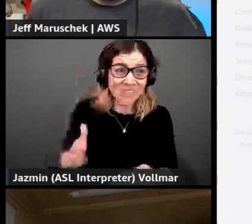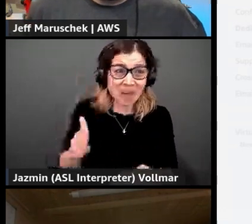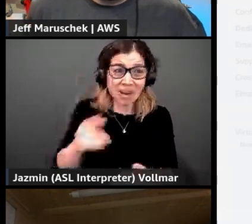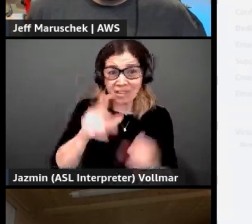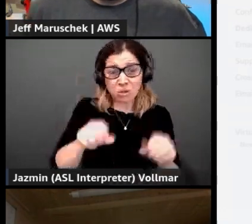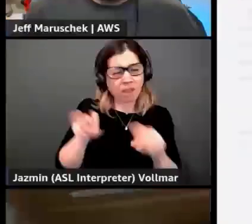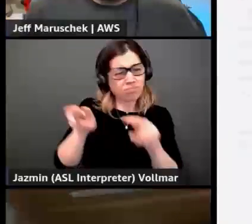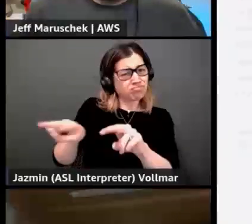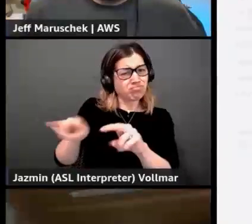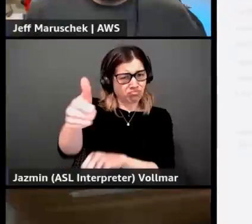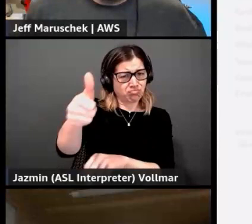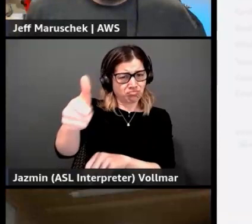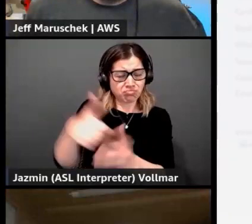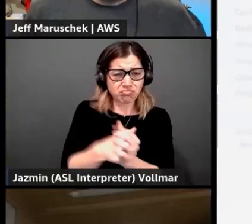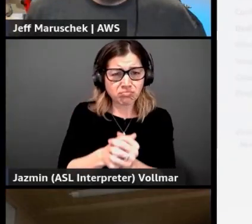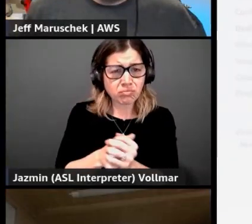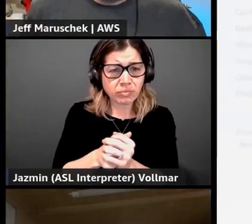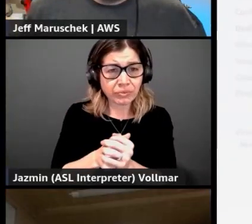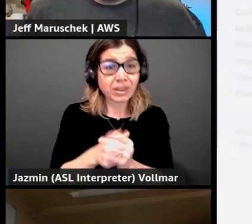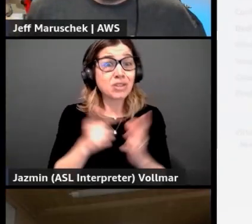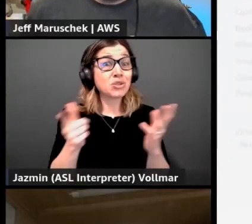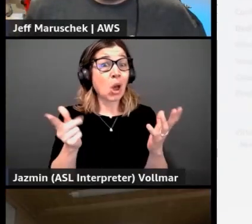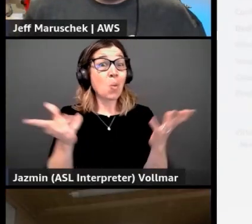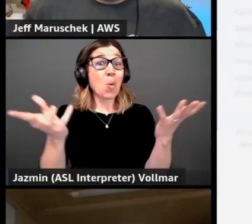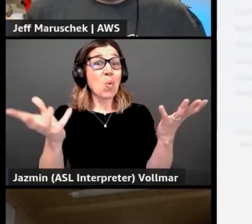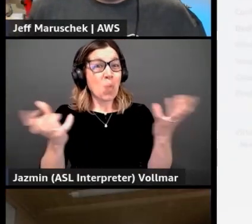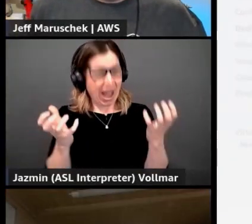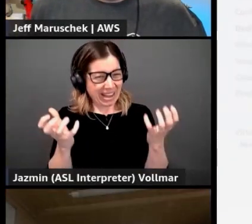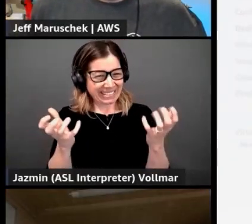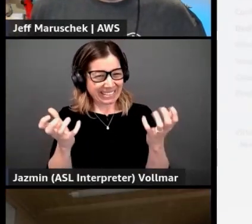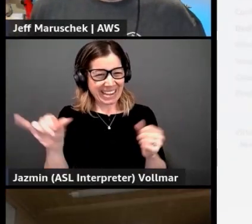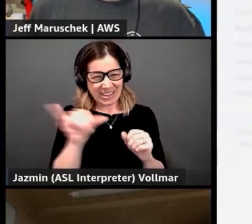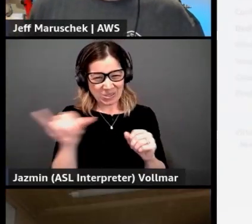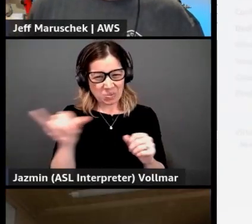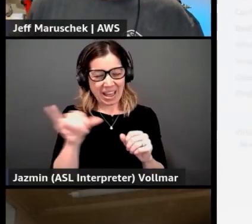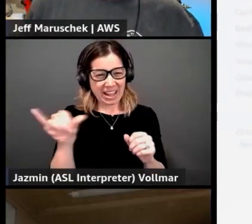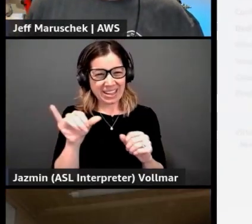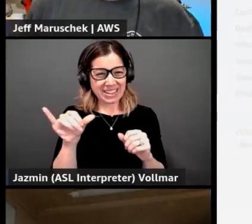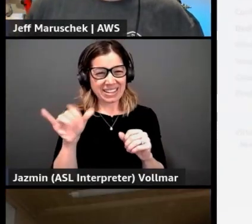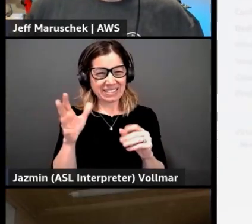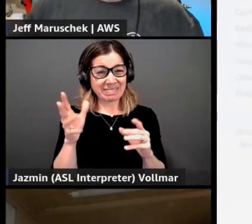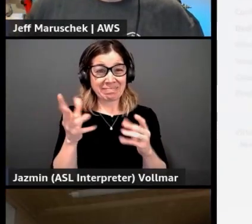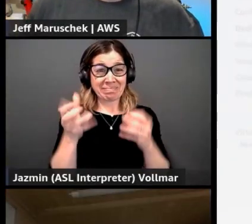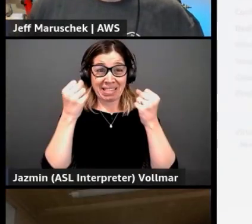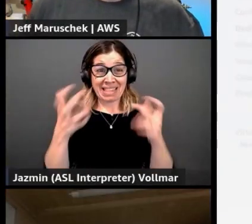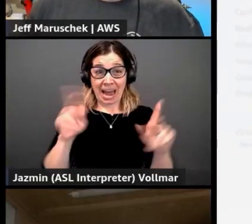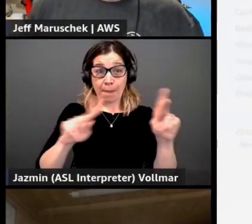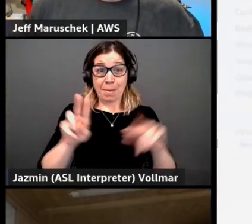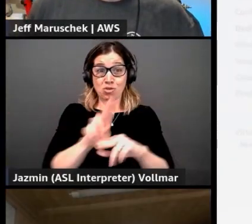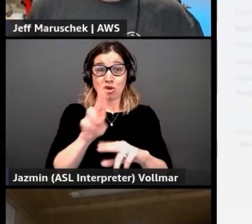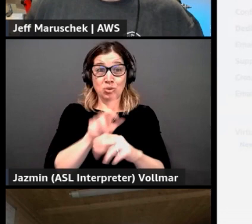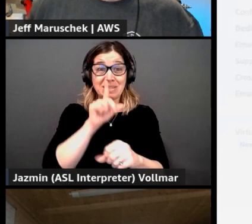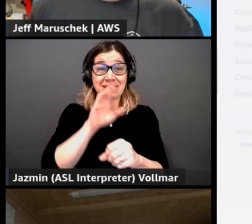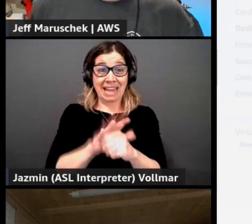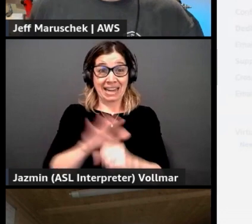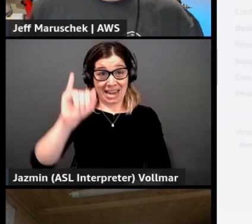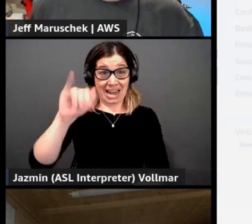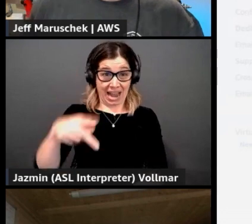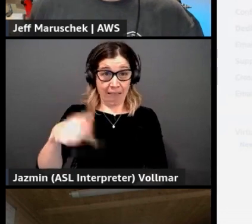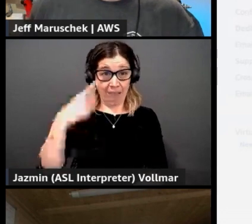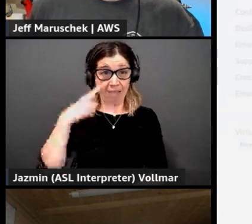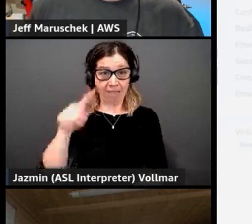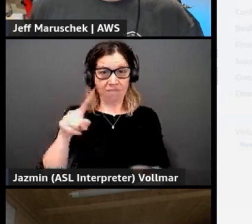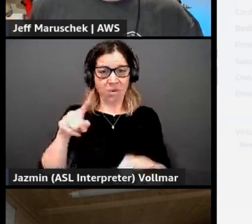this out for. One thing as well, just to be caveat, is that if a lot of people use dedicated IPs for allow lists. So you